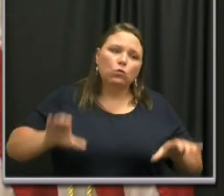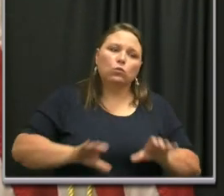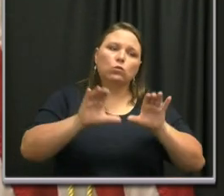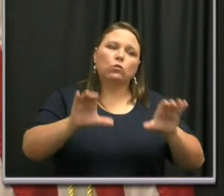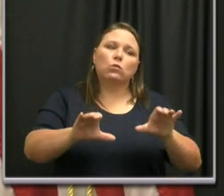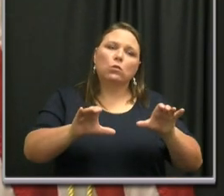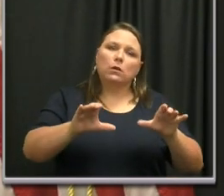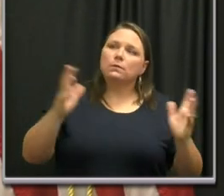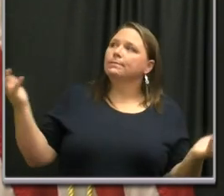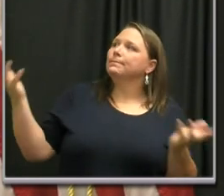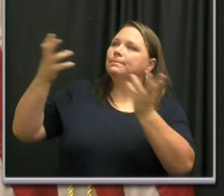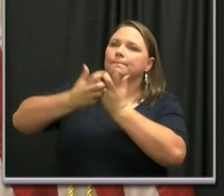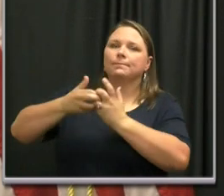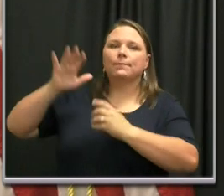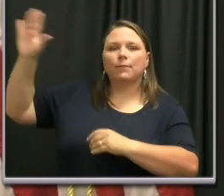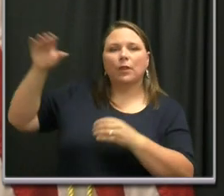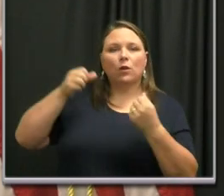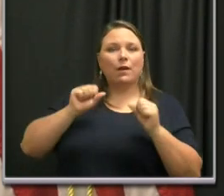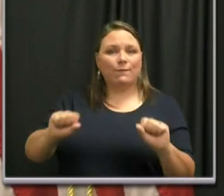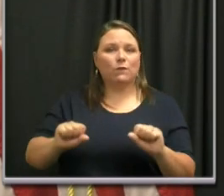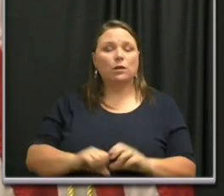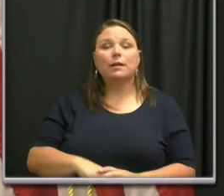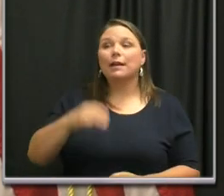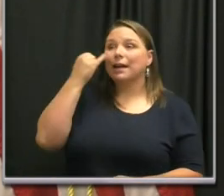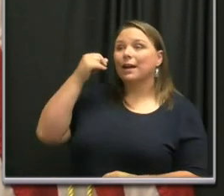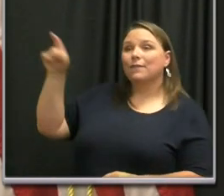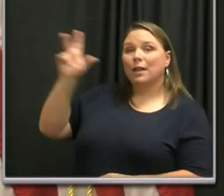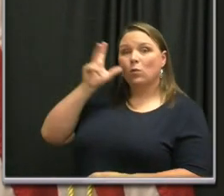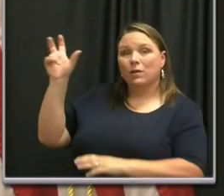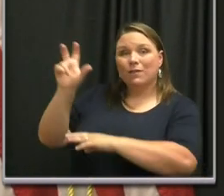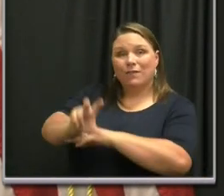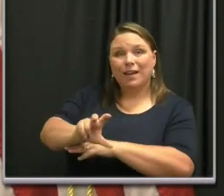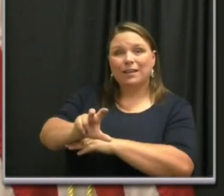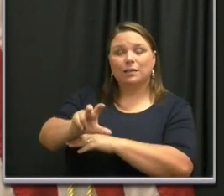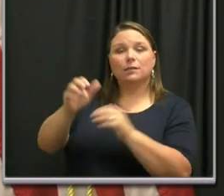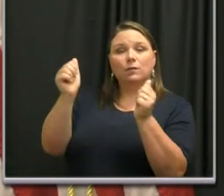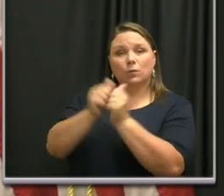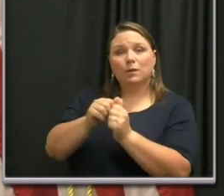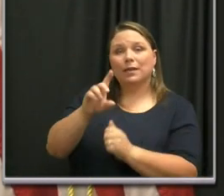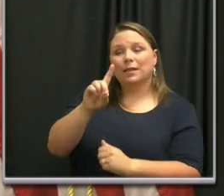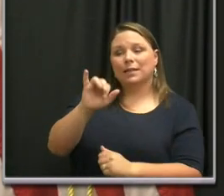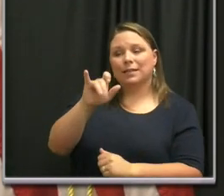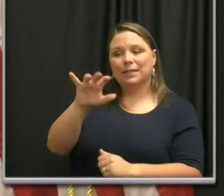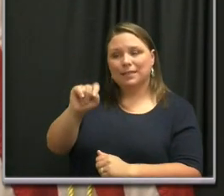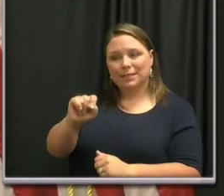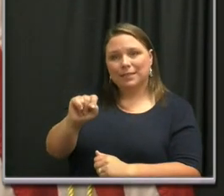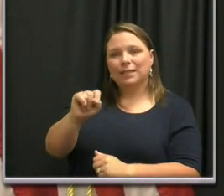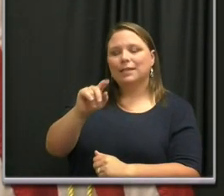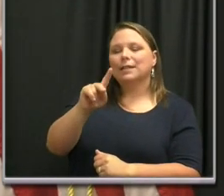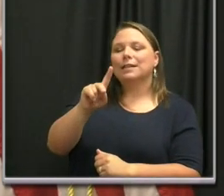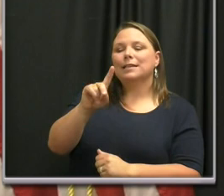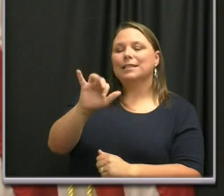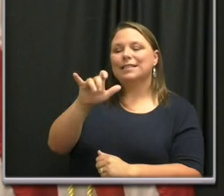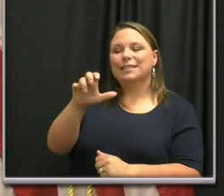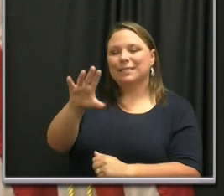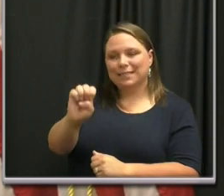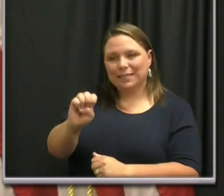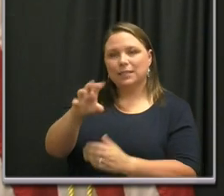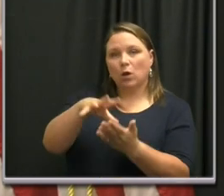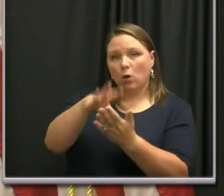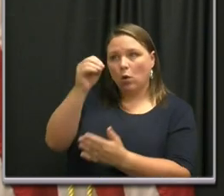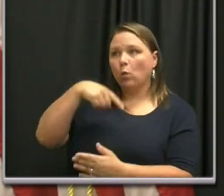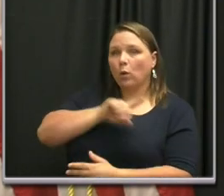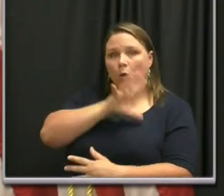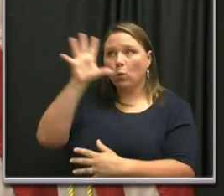supplementary to the state's efforts. If the state is going to make an investment in distance learning, then we would like to know that. We would like to advocate that with their